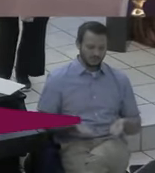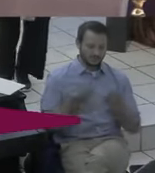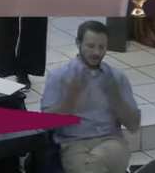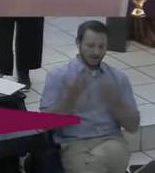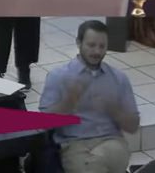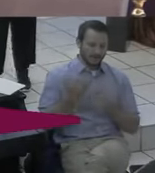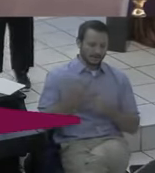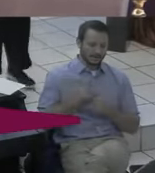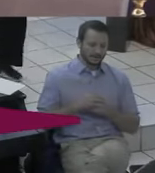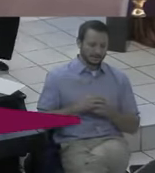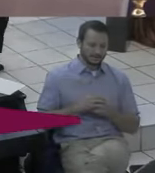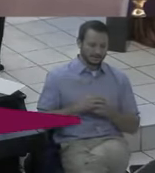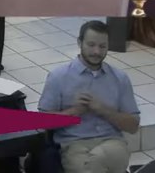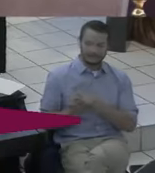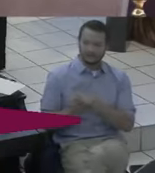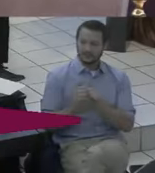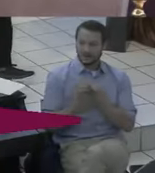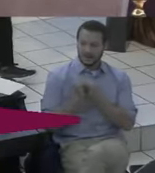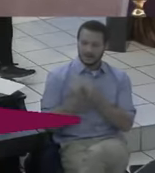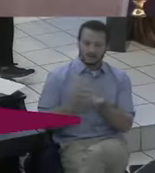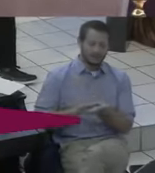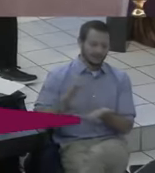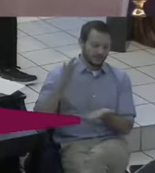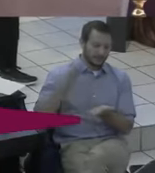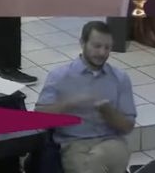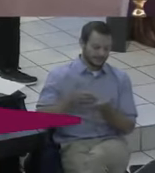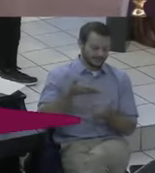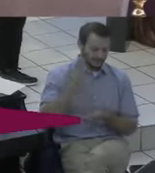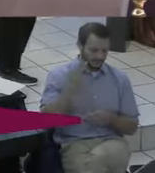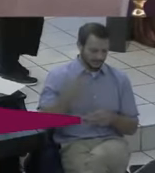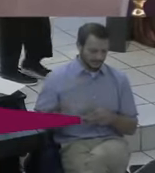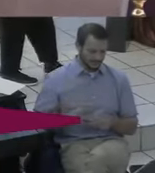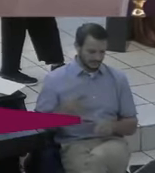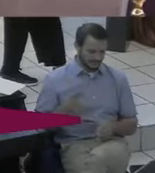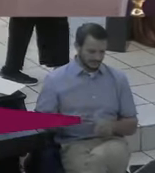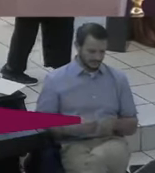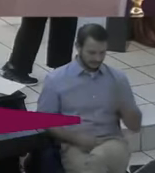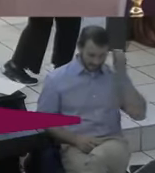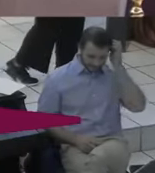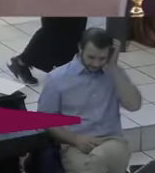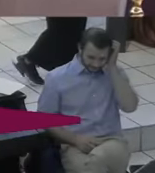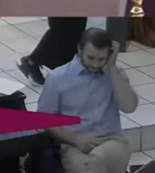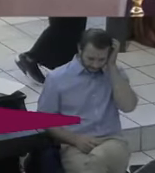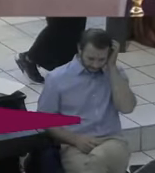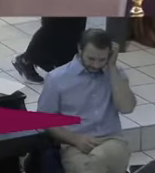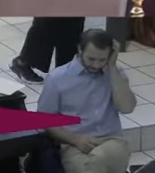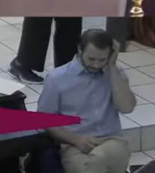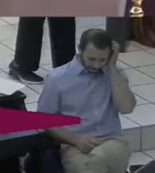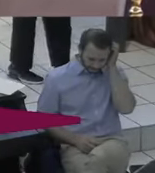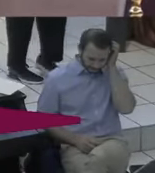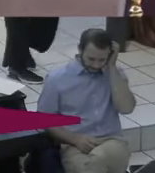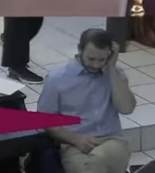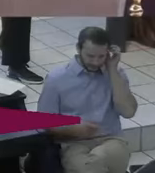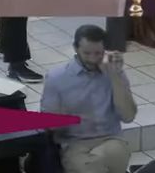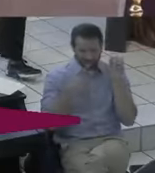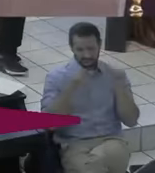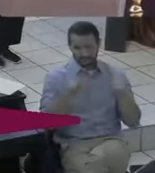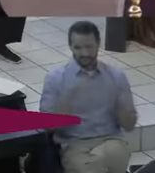name. Rise up together, praise God's name. Don't be afraid to clap.